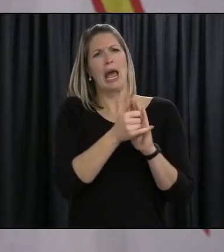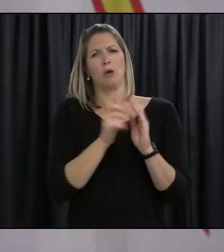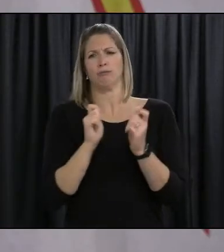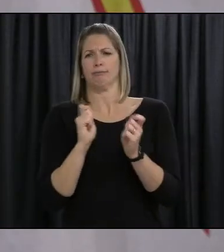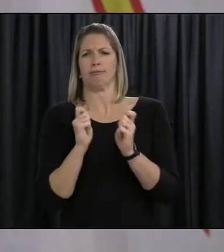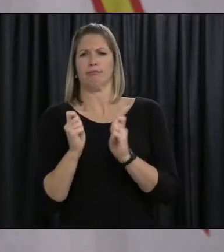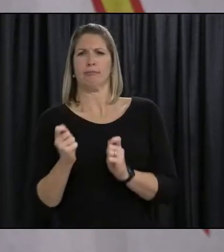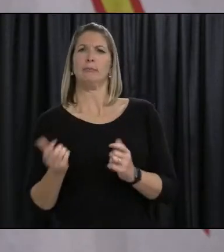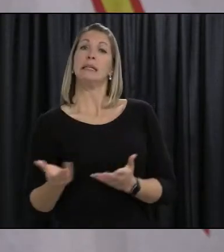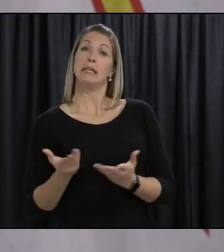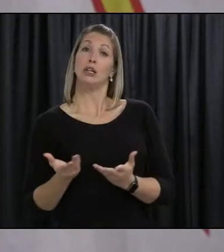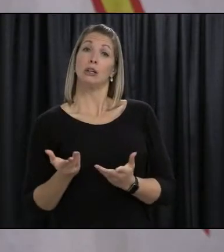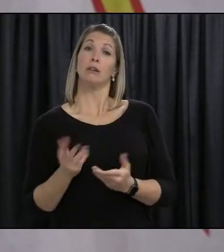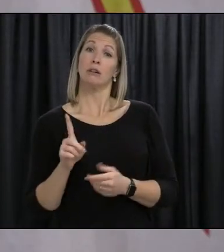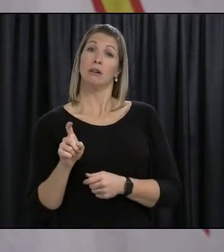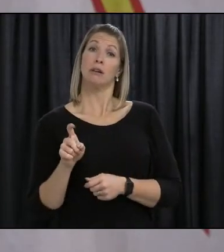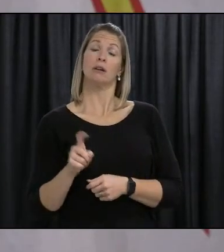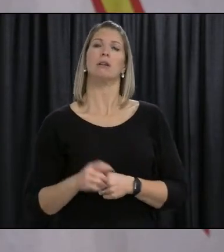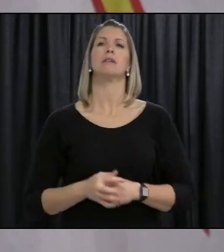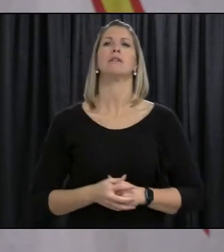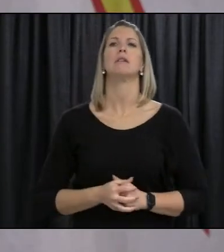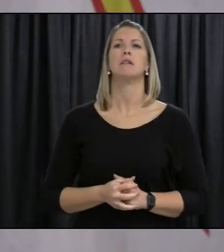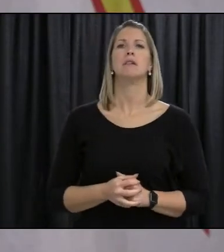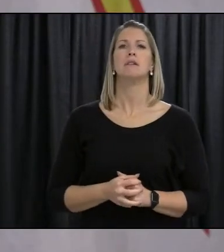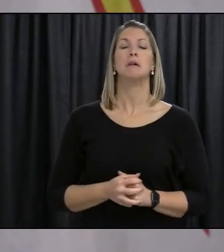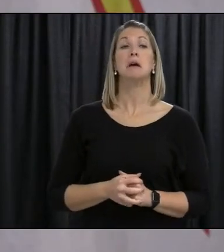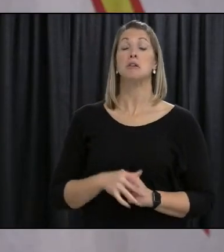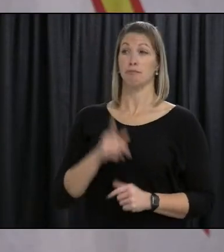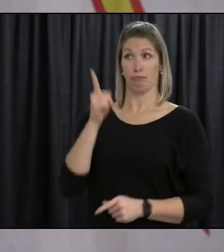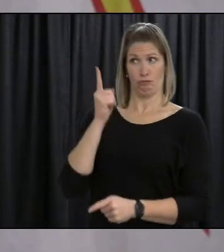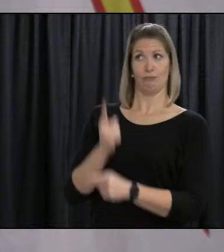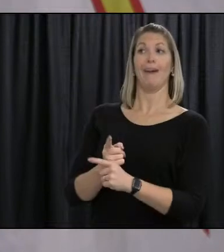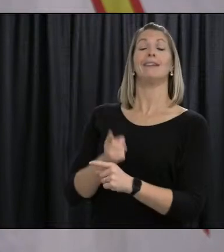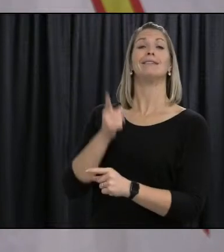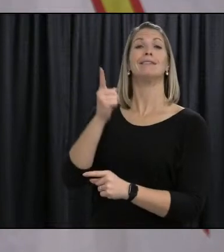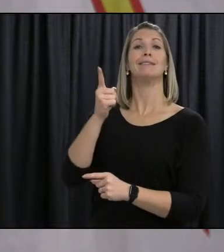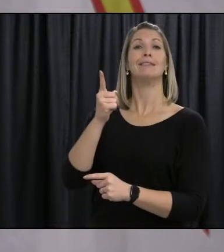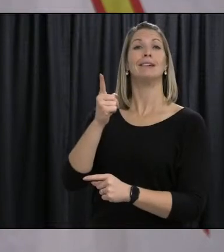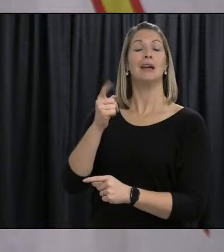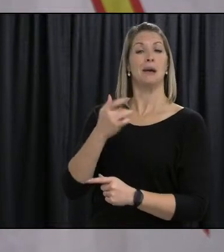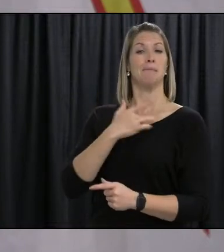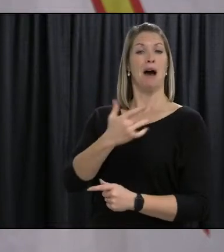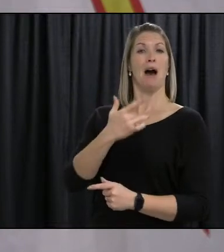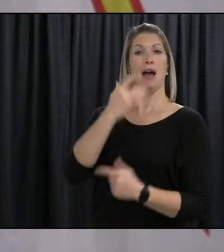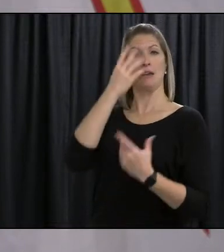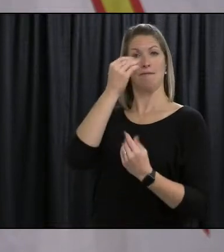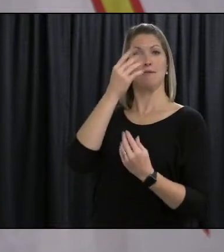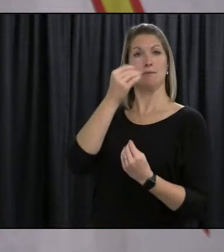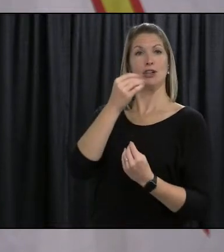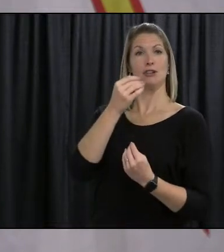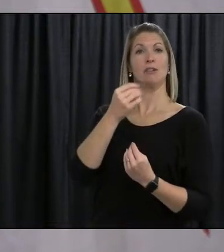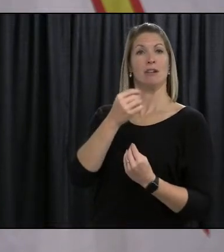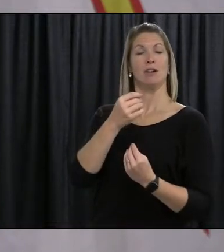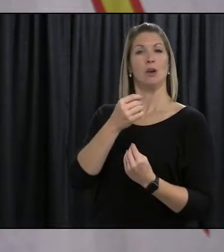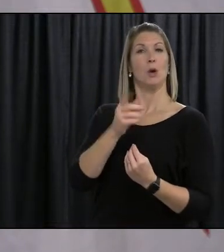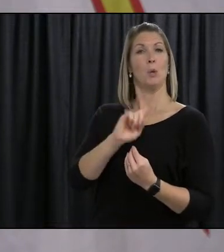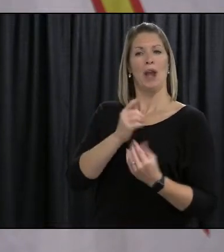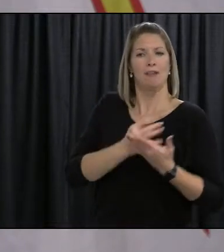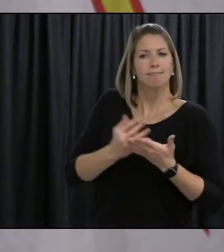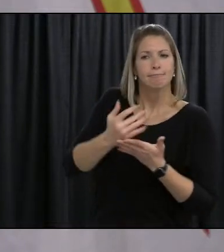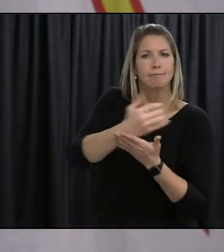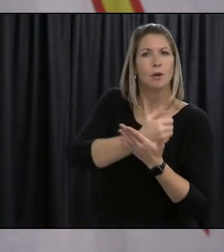so you're right. Normally we do get information from Australia and other areas like